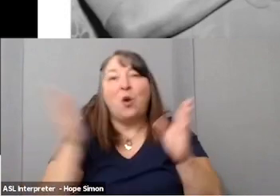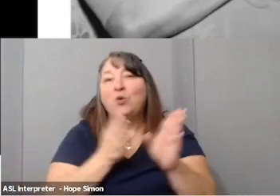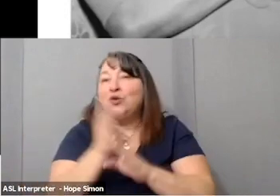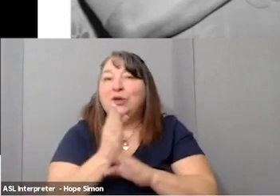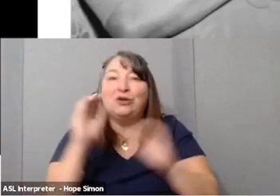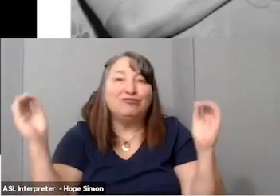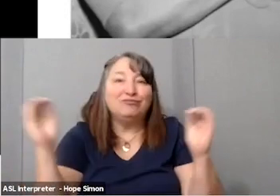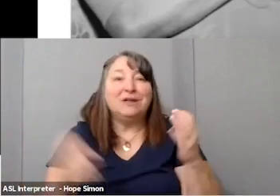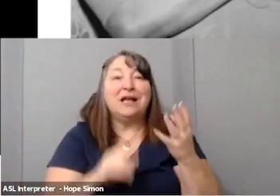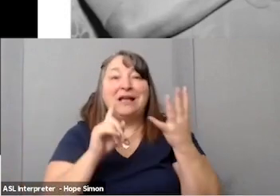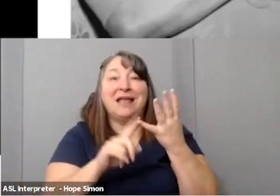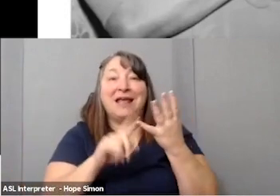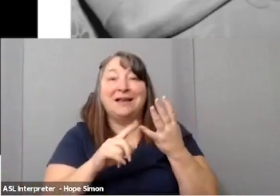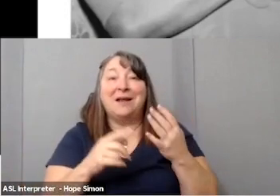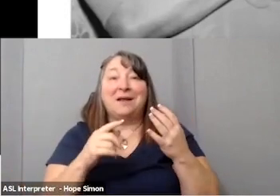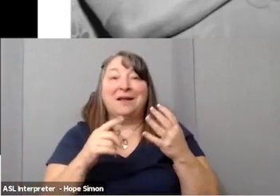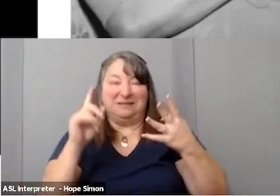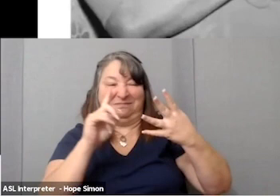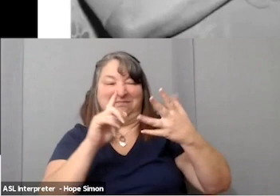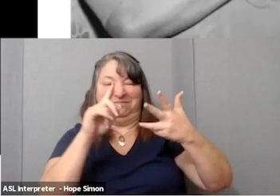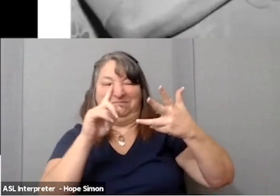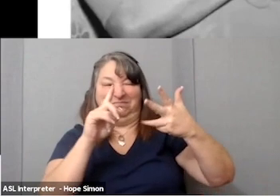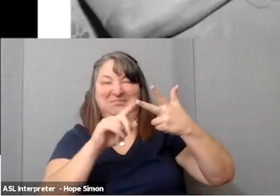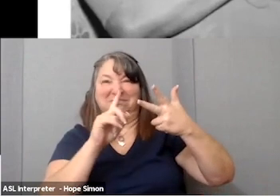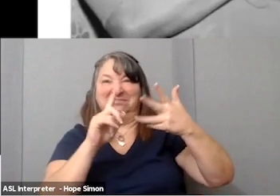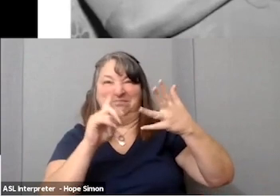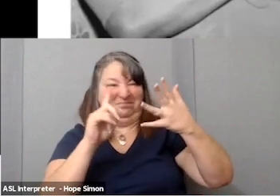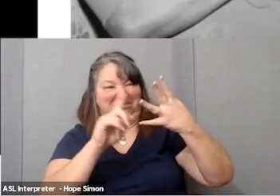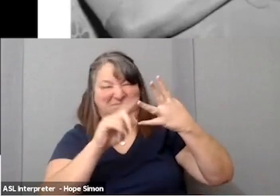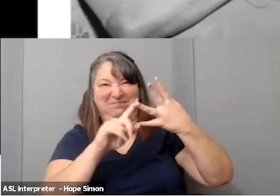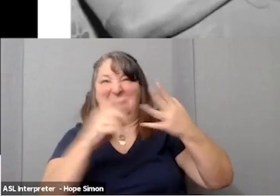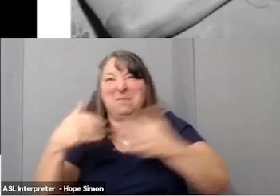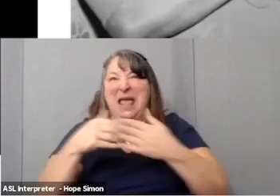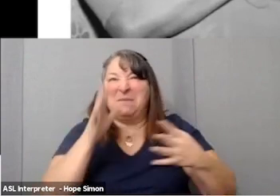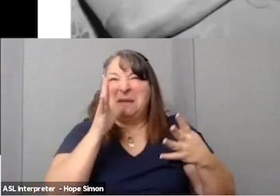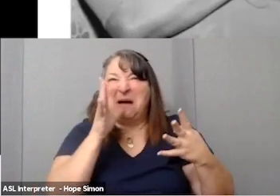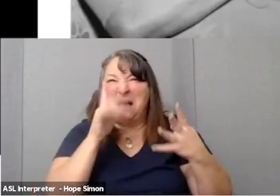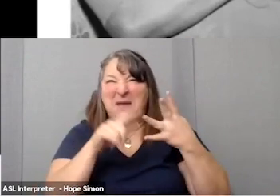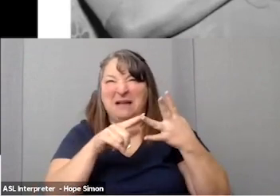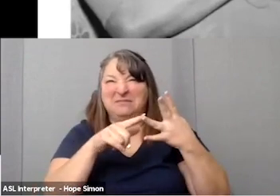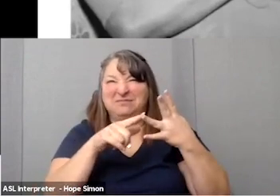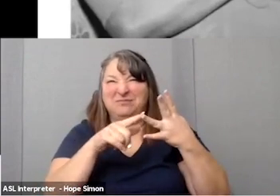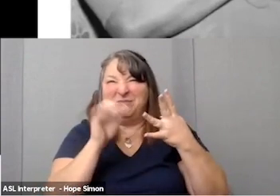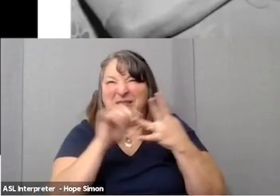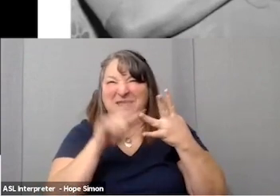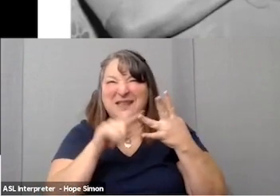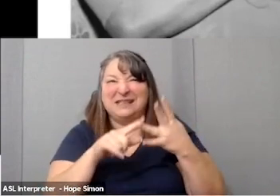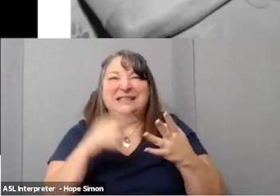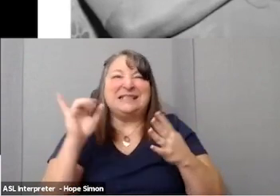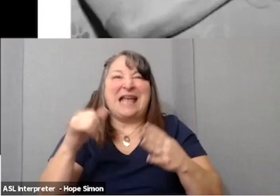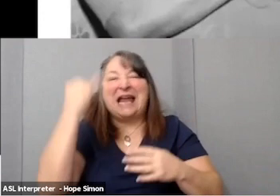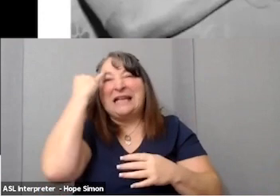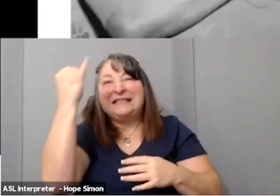And then the baby mama trope speaks to this hypersexualization that we see a lot of in Black women and their representations, and the idea